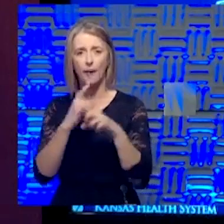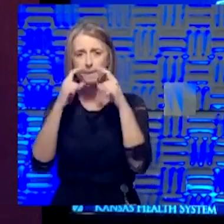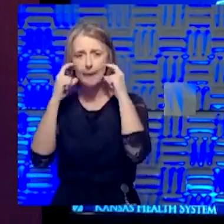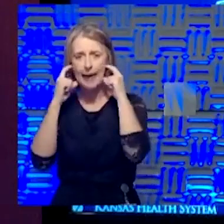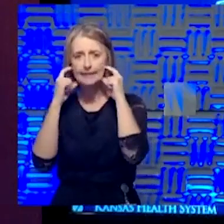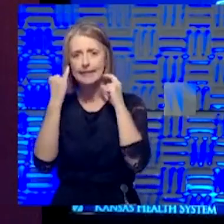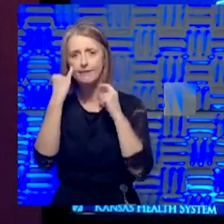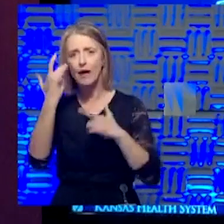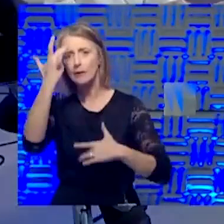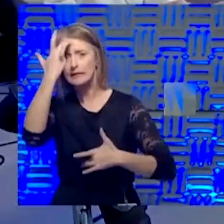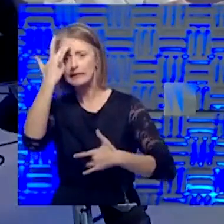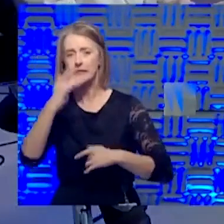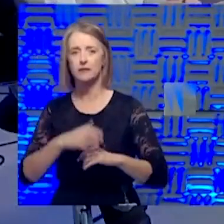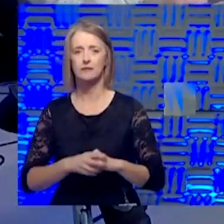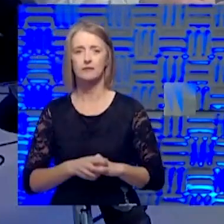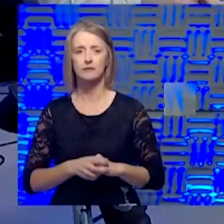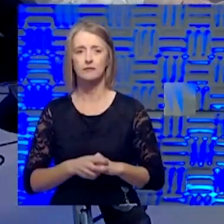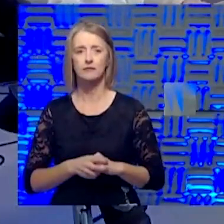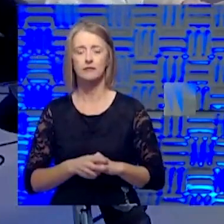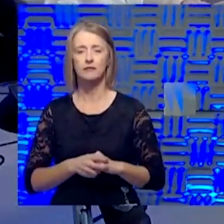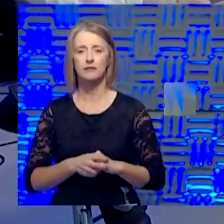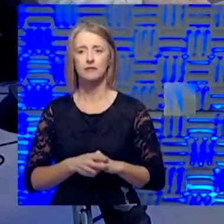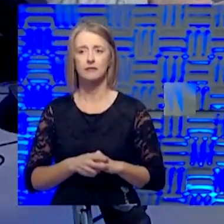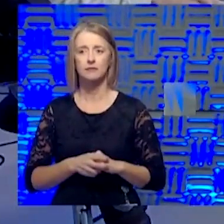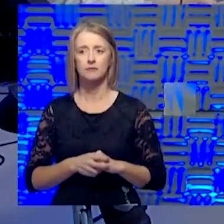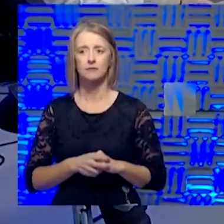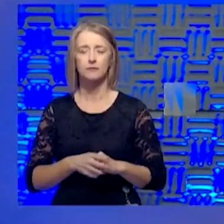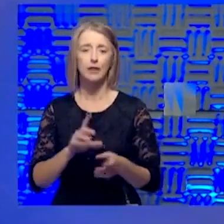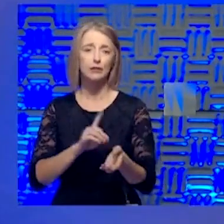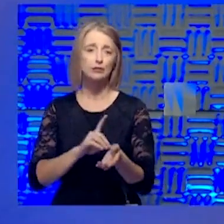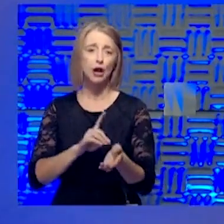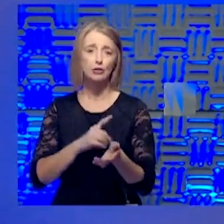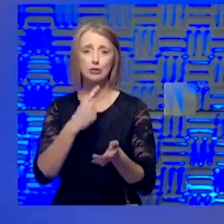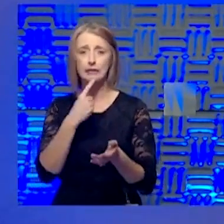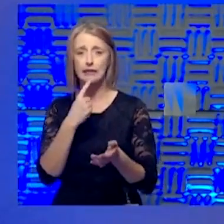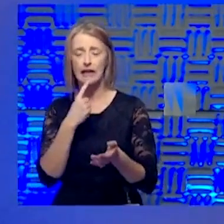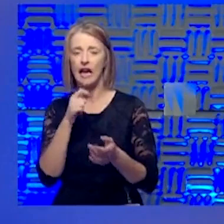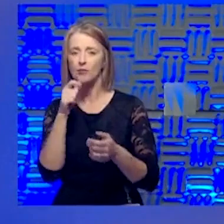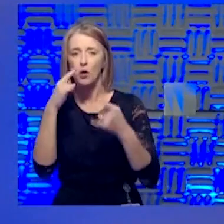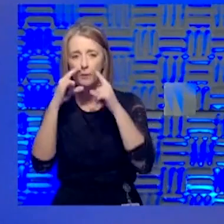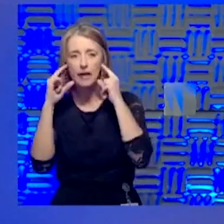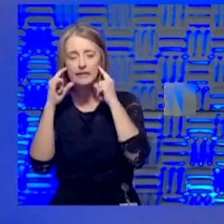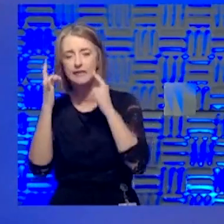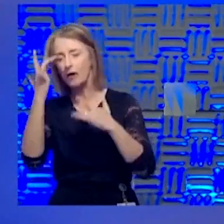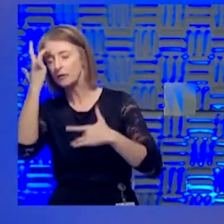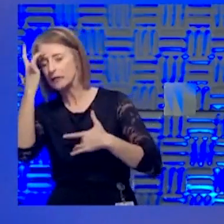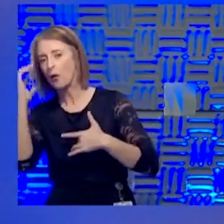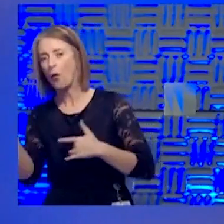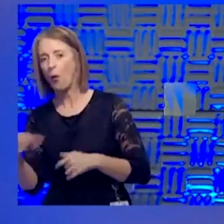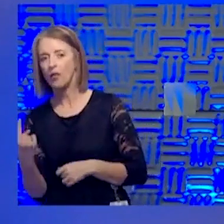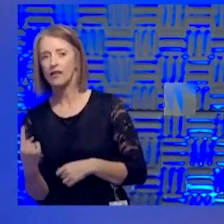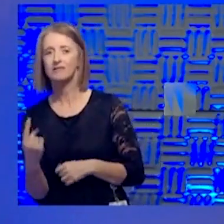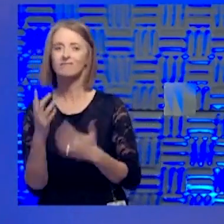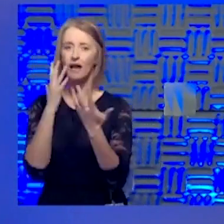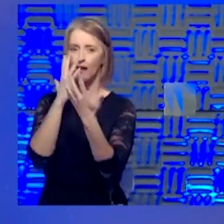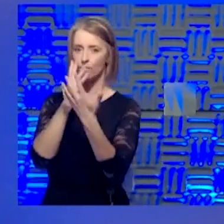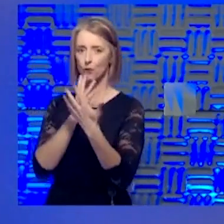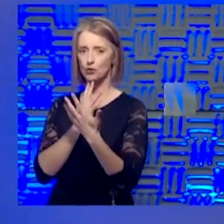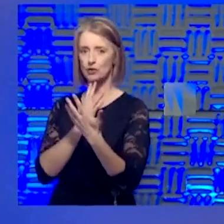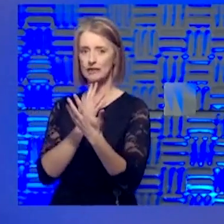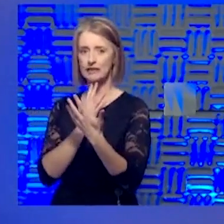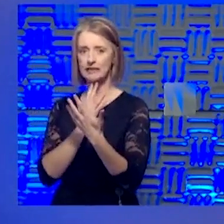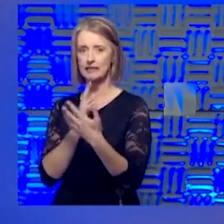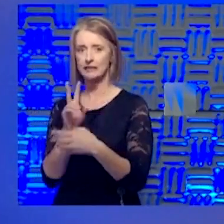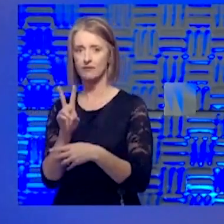sick. And the CDC said, and Dr. Fauci said, I wouldn't wear a mask unless I was sick. Unfortunately, we have to remember for